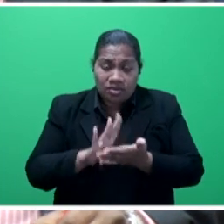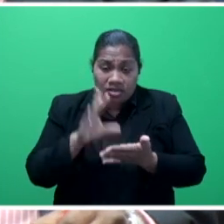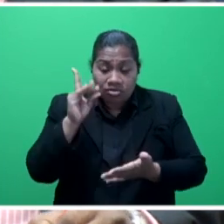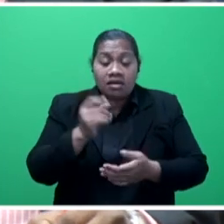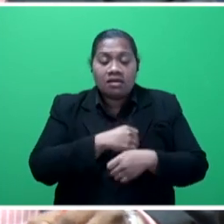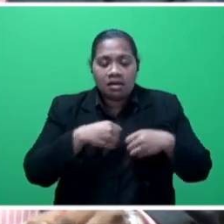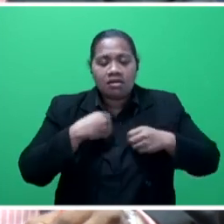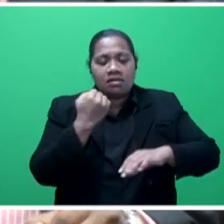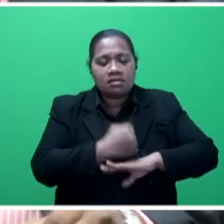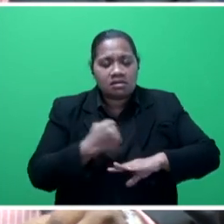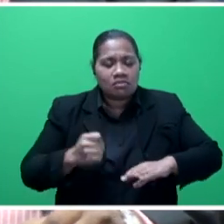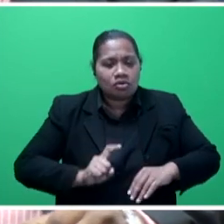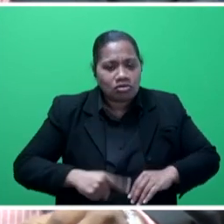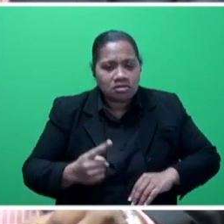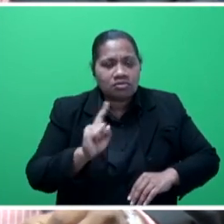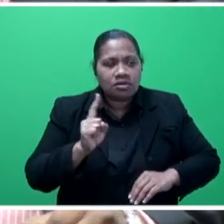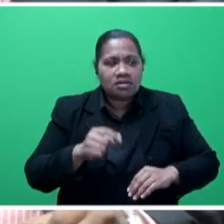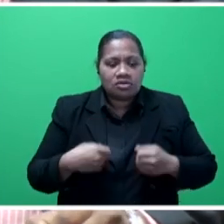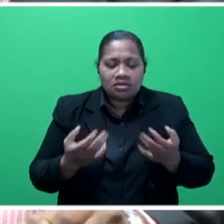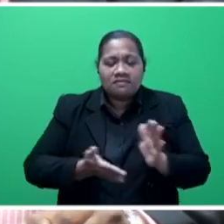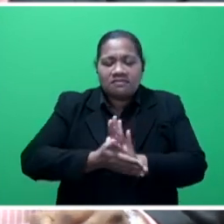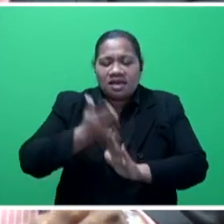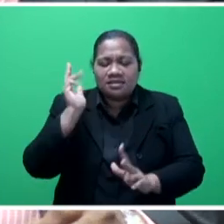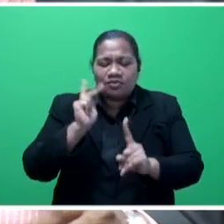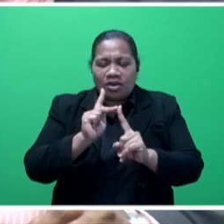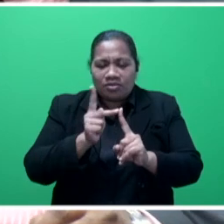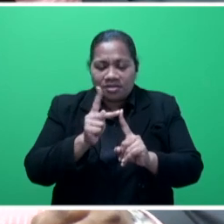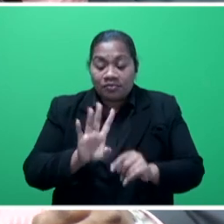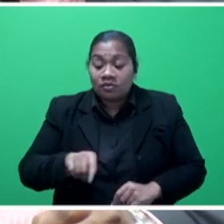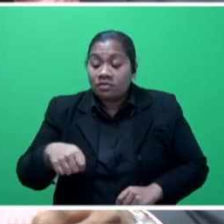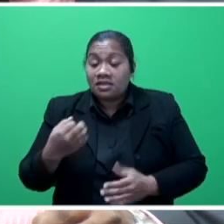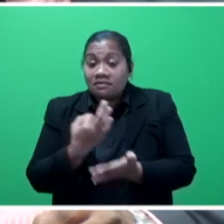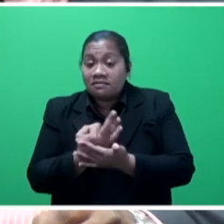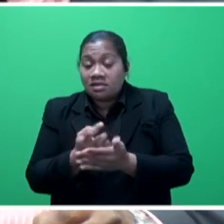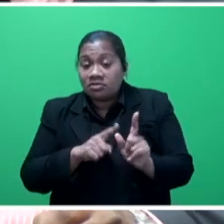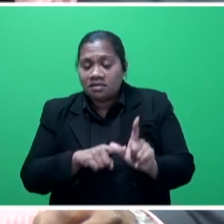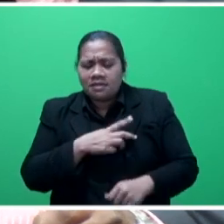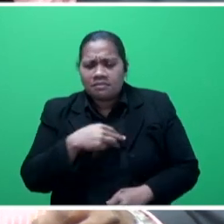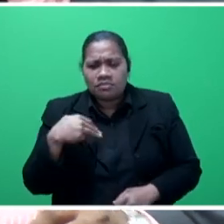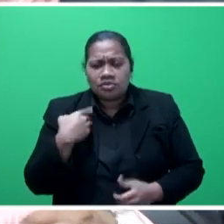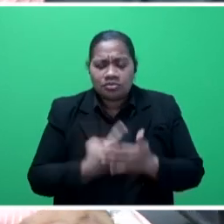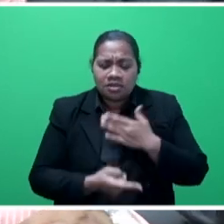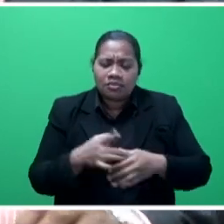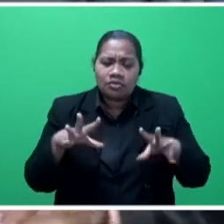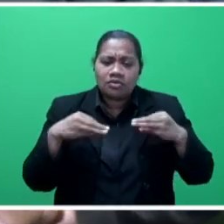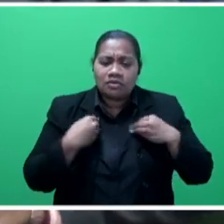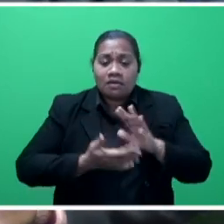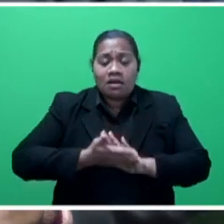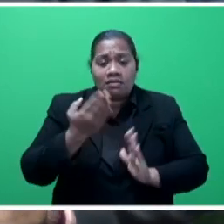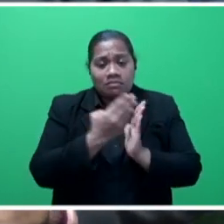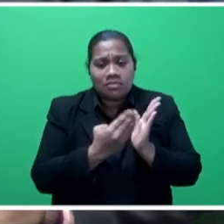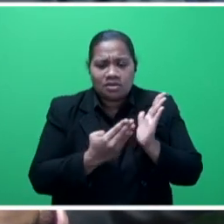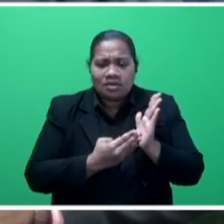it the highest priority. For the next financial year, the ministry has received the highest budget for various